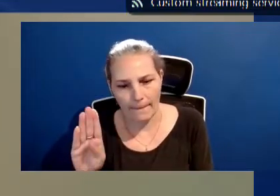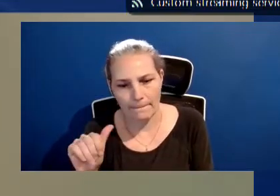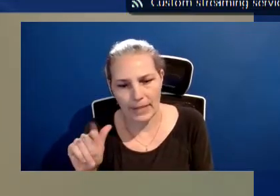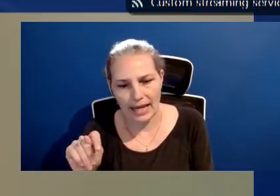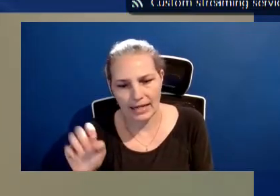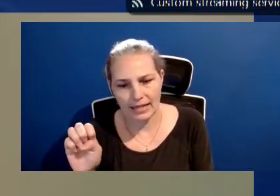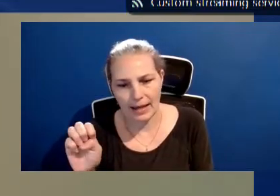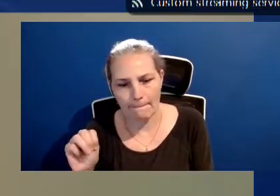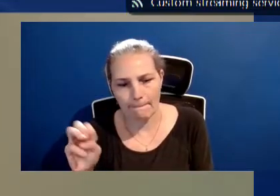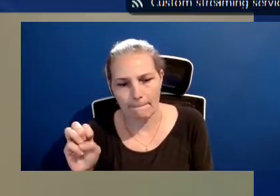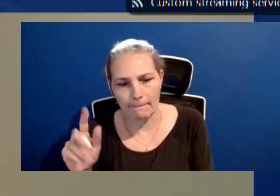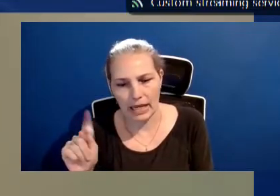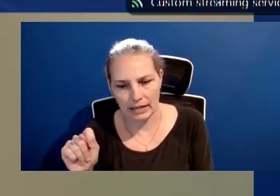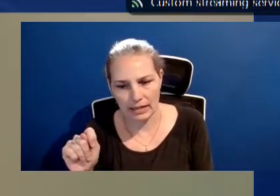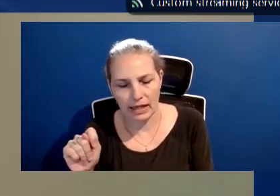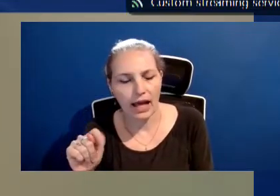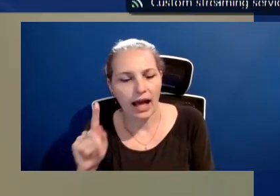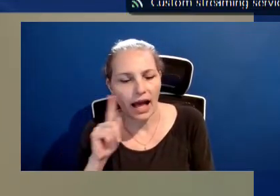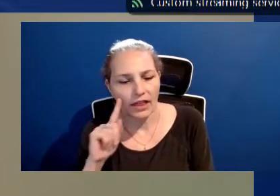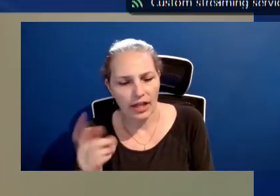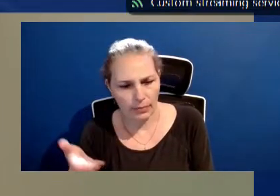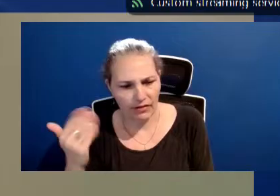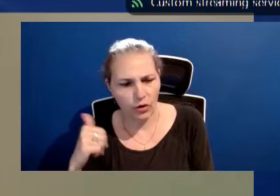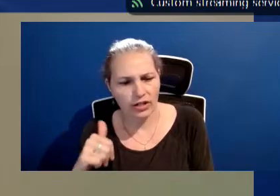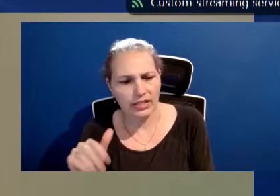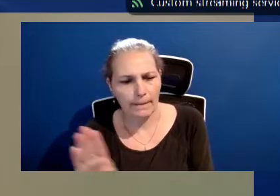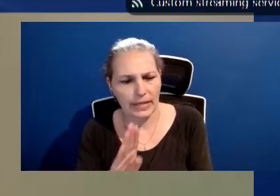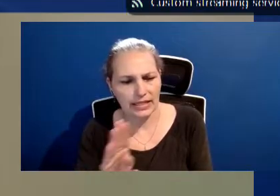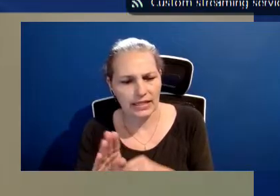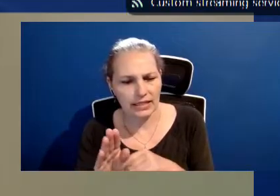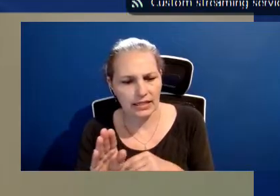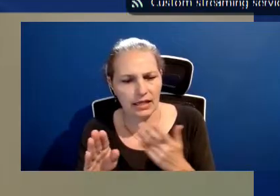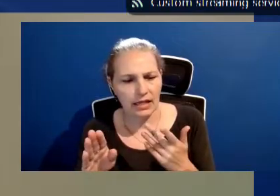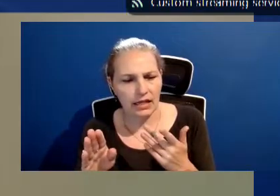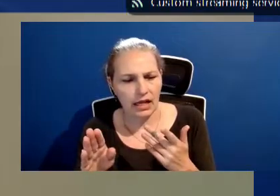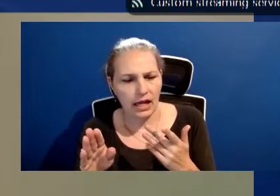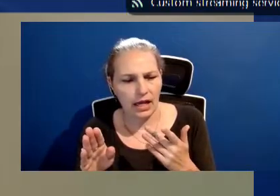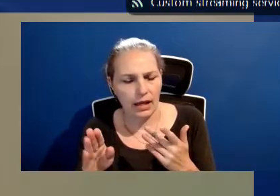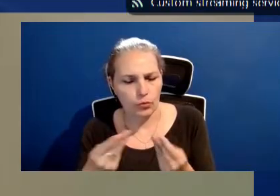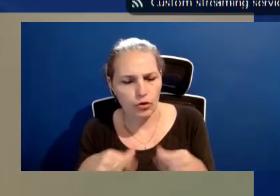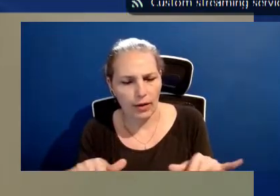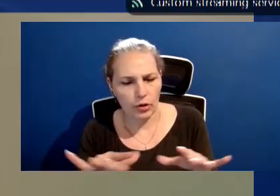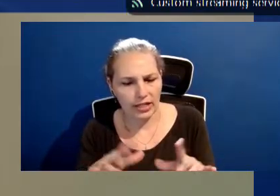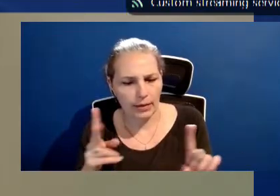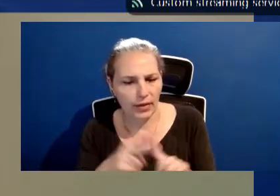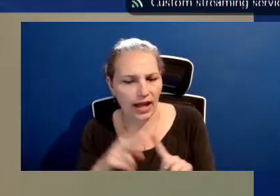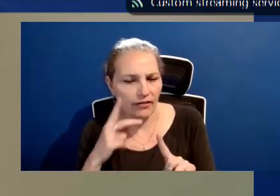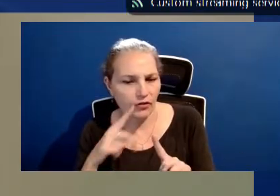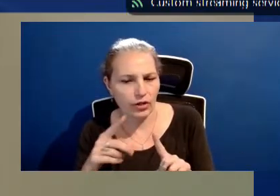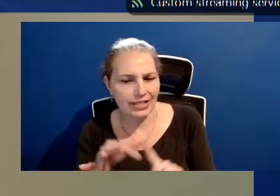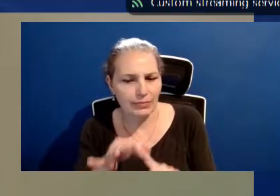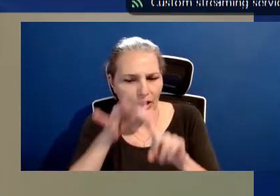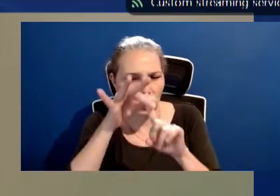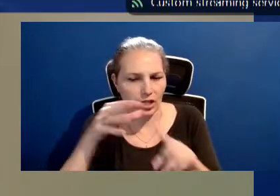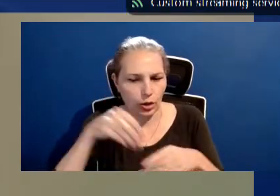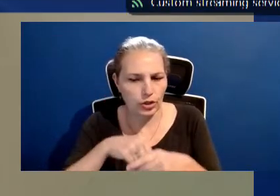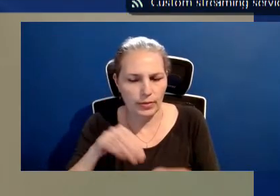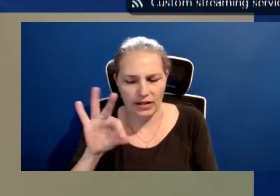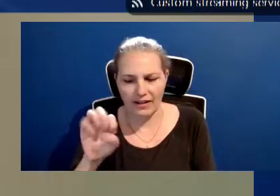that had applied for special inclusion in the FEMA program, but had been rejected at the